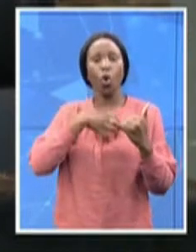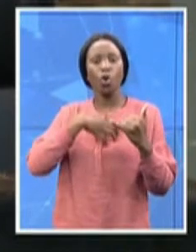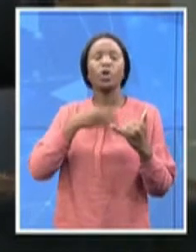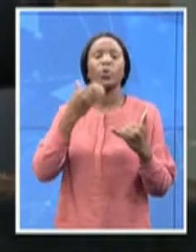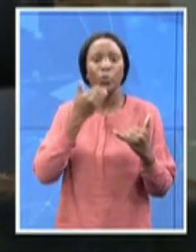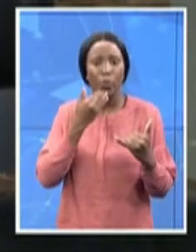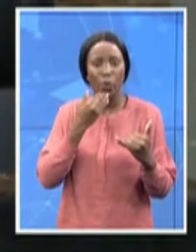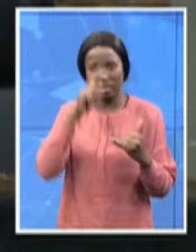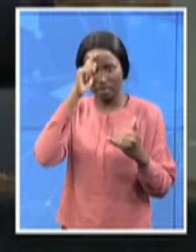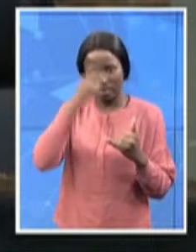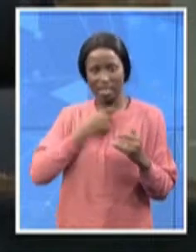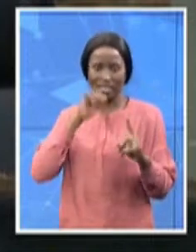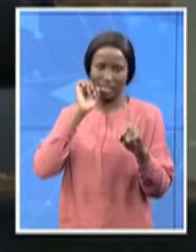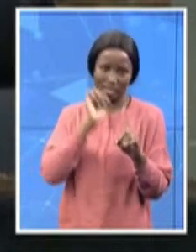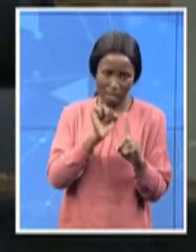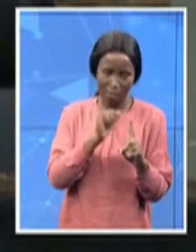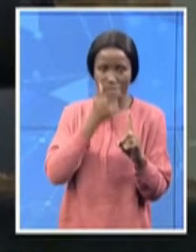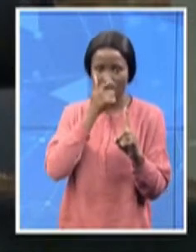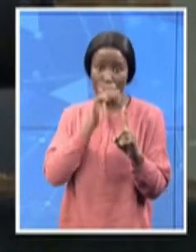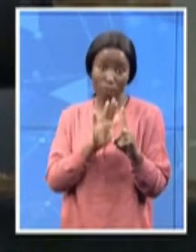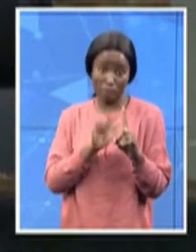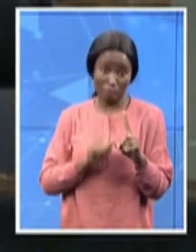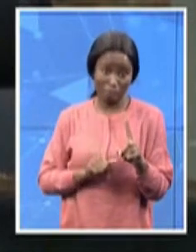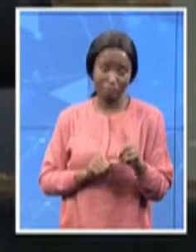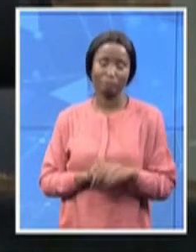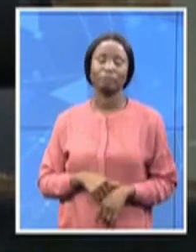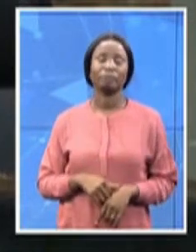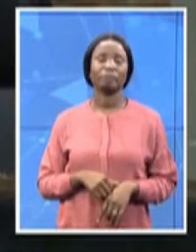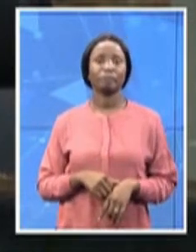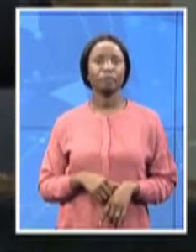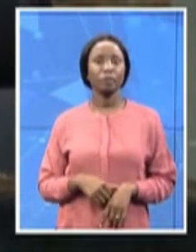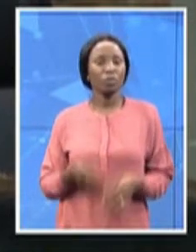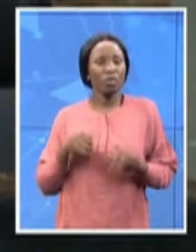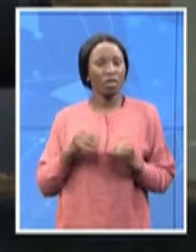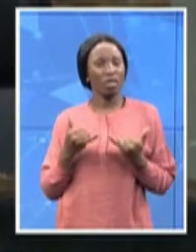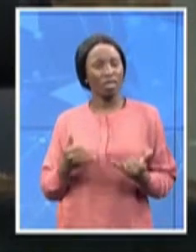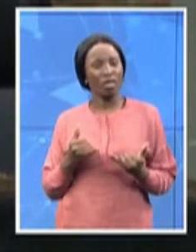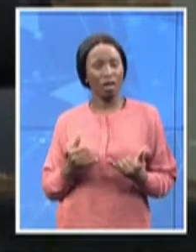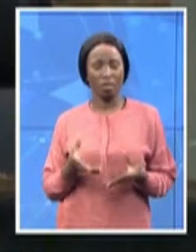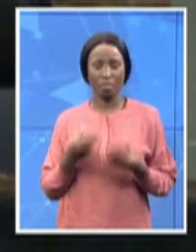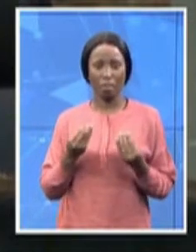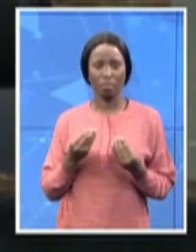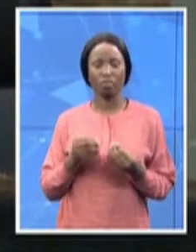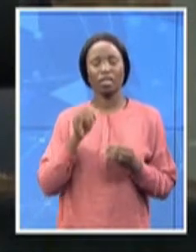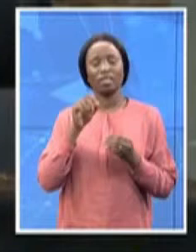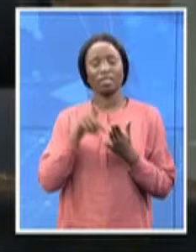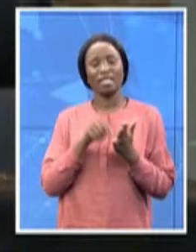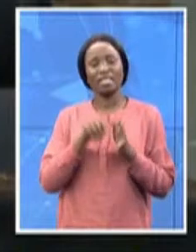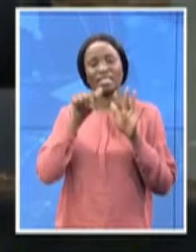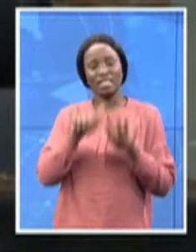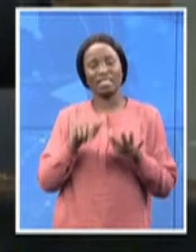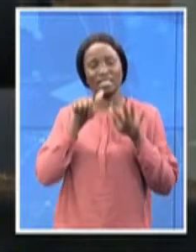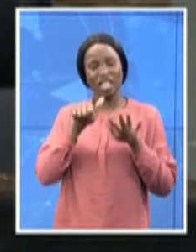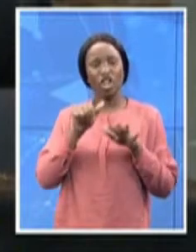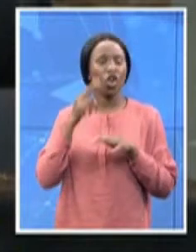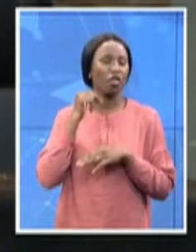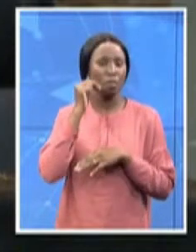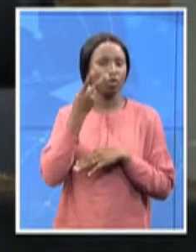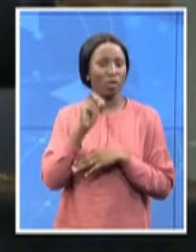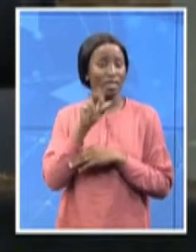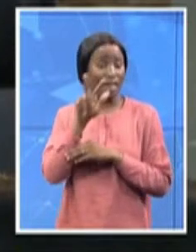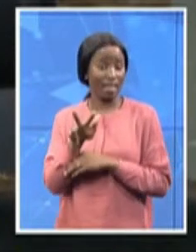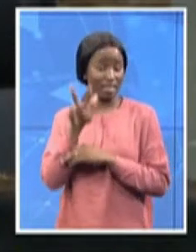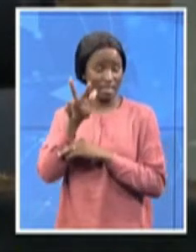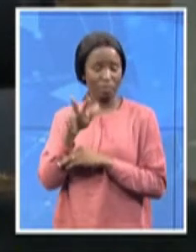Subsequently, and on or about 16 November 2018, the president sent a letter to the Speaker of the